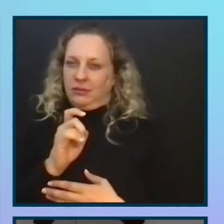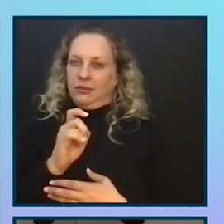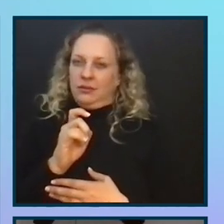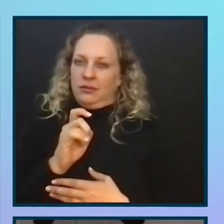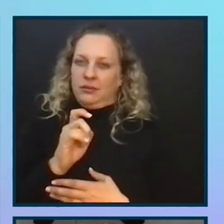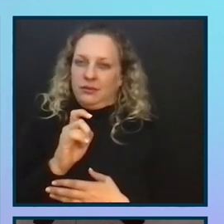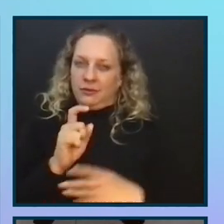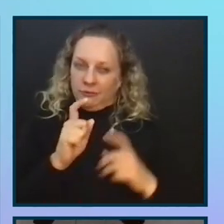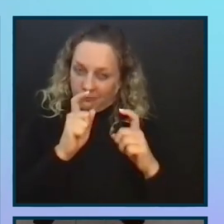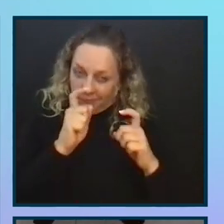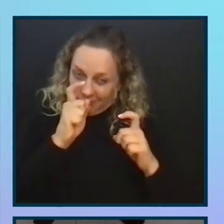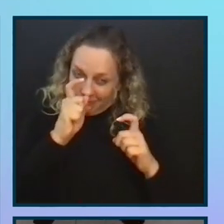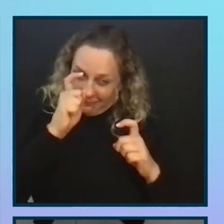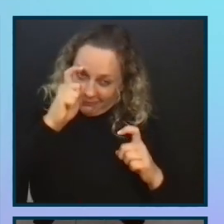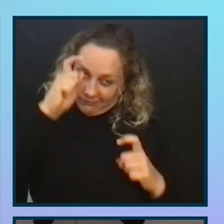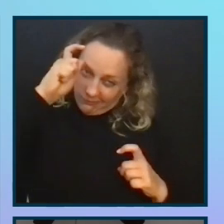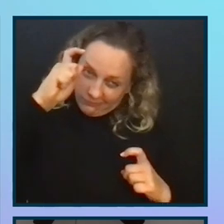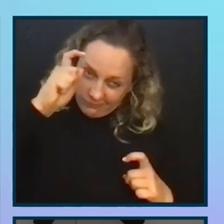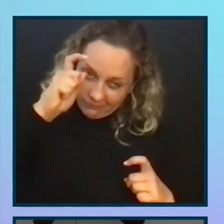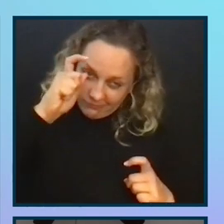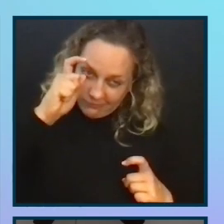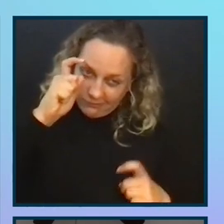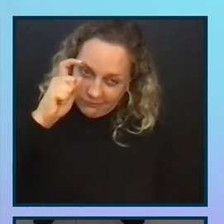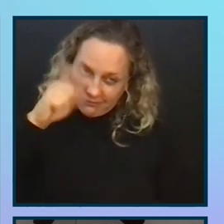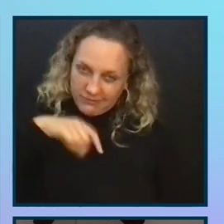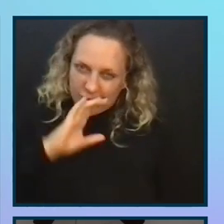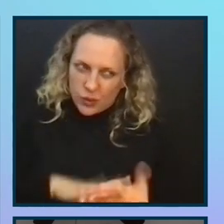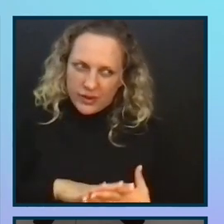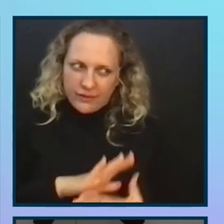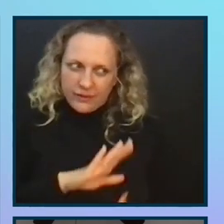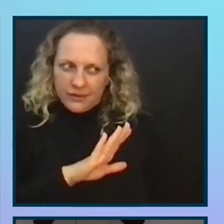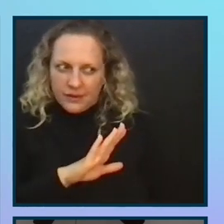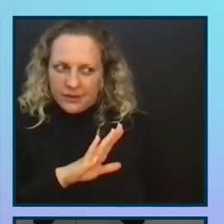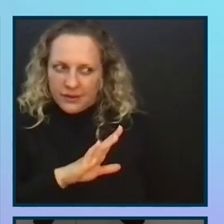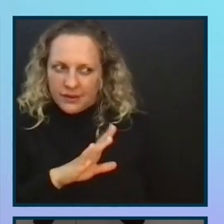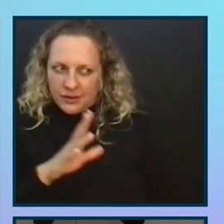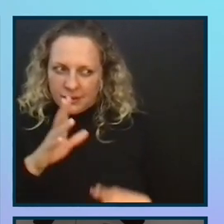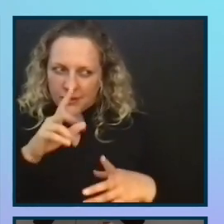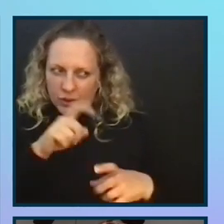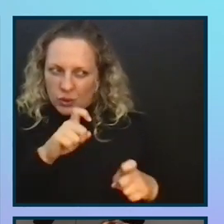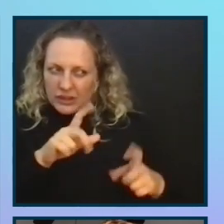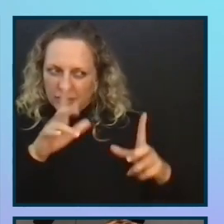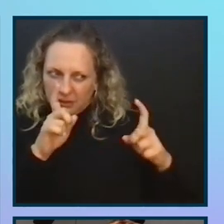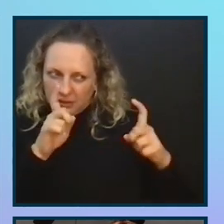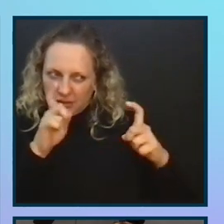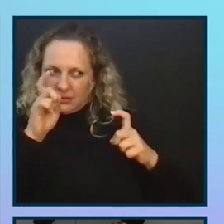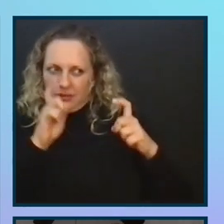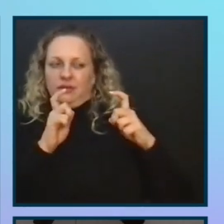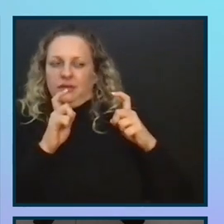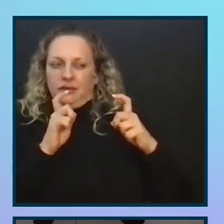My eyebrows grew so big, in fact, my wife asked me to politely trim them, but that's a story for another day.